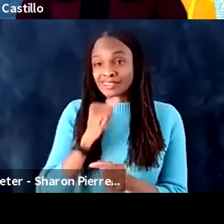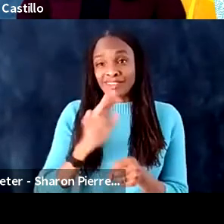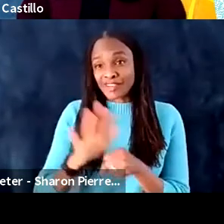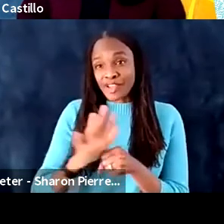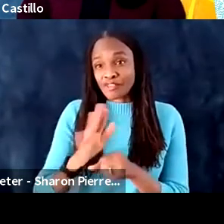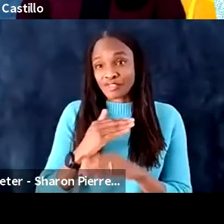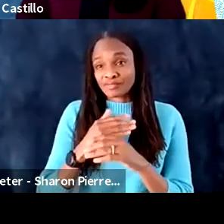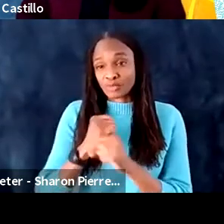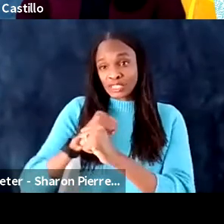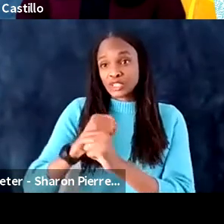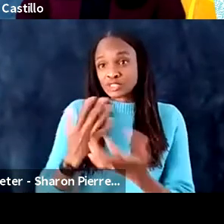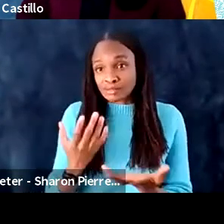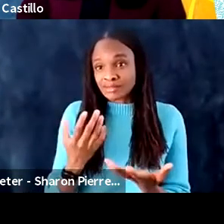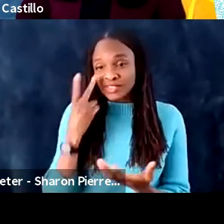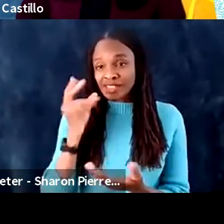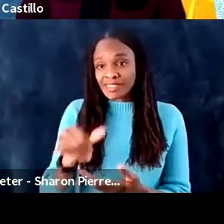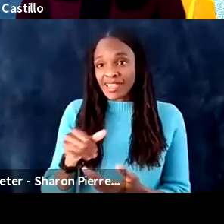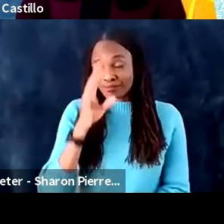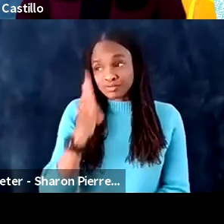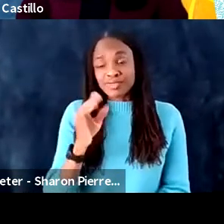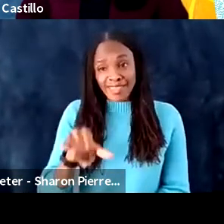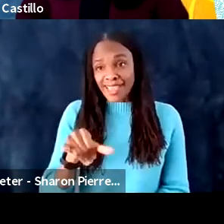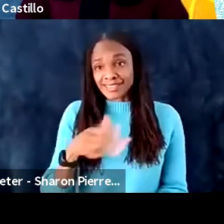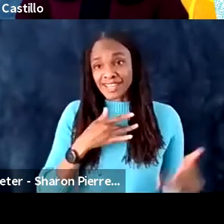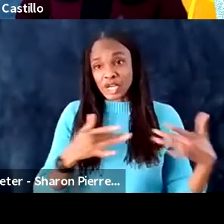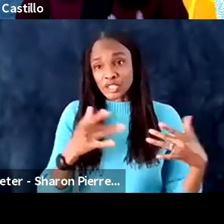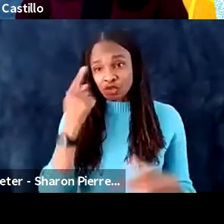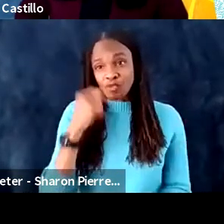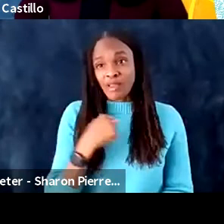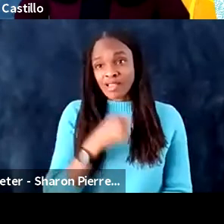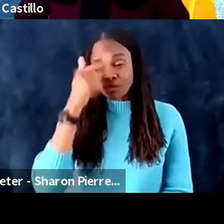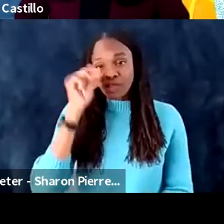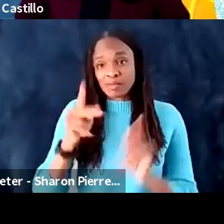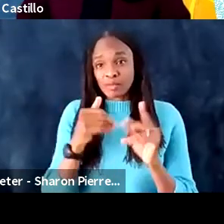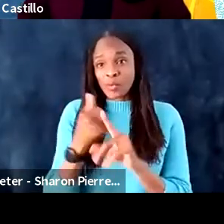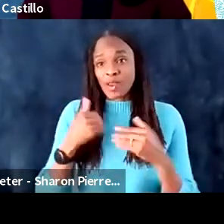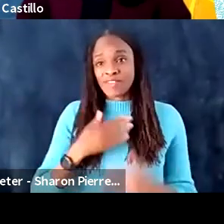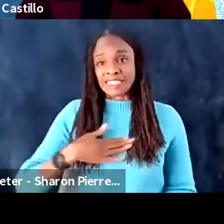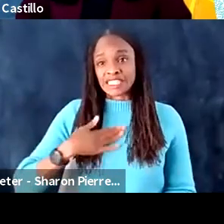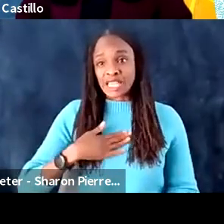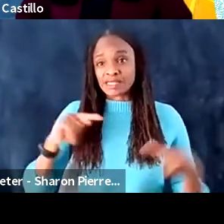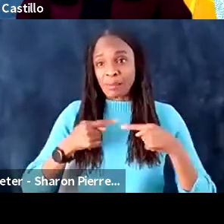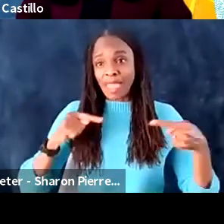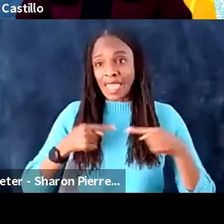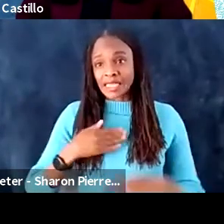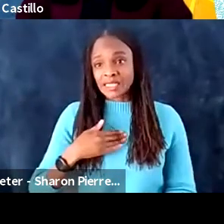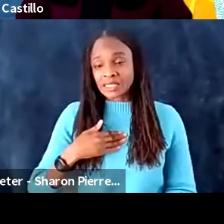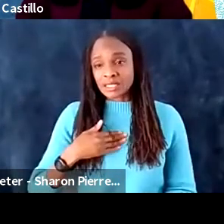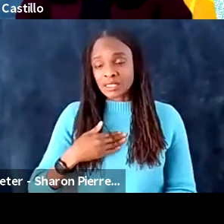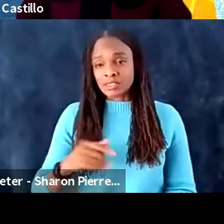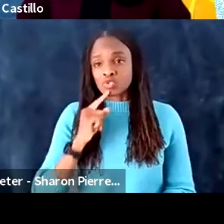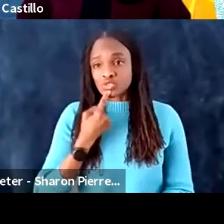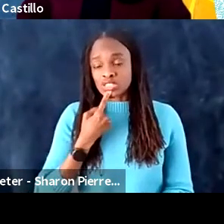And so we're seeing that. And quite frankly, that's concern to us, because people that are having chest pain or, you know, some very serious